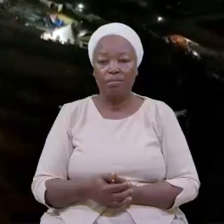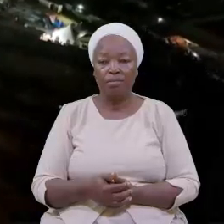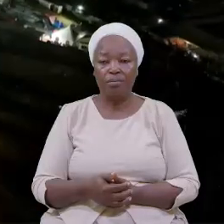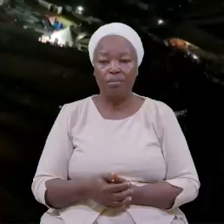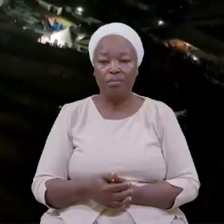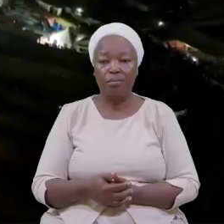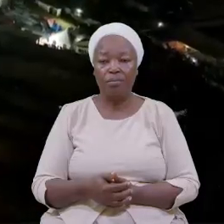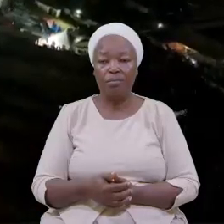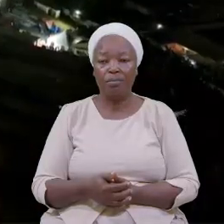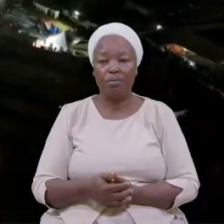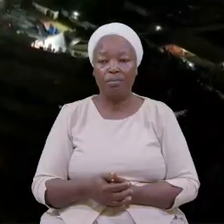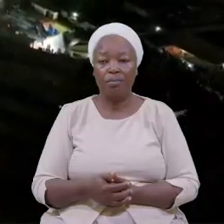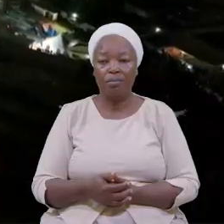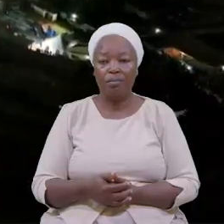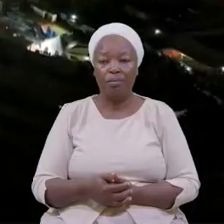Seek ye